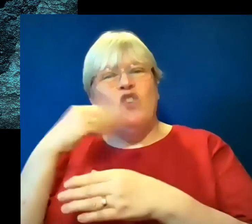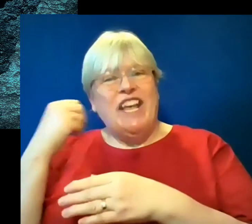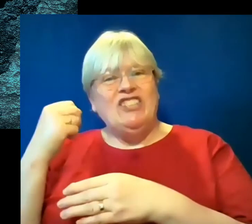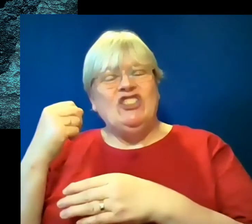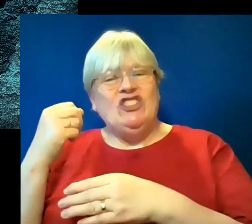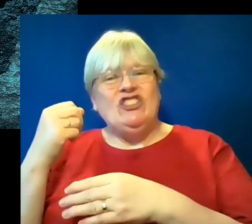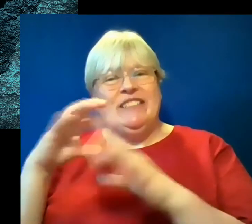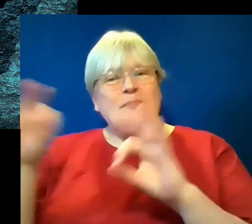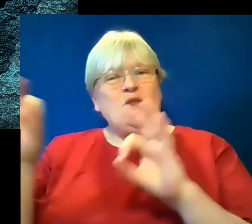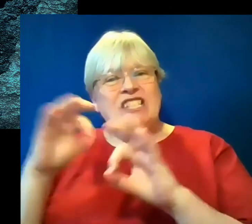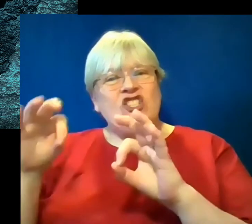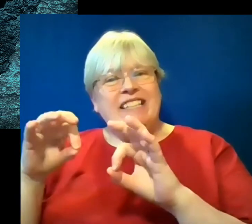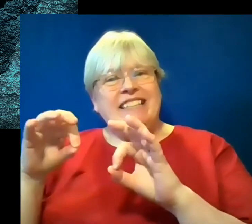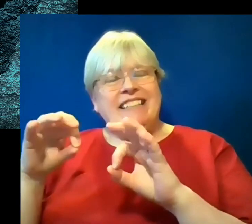And